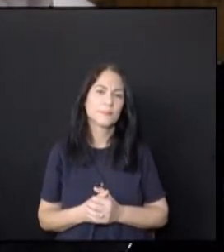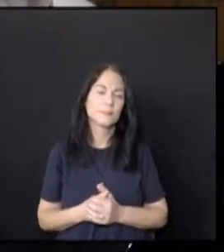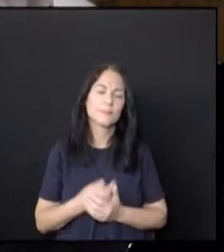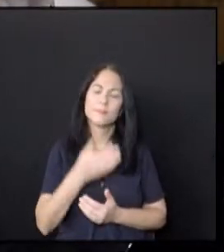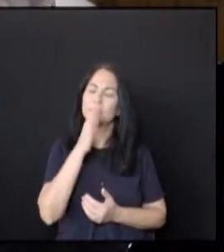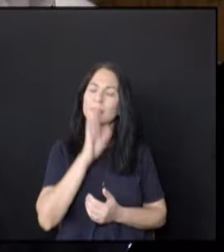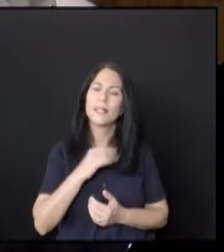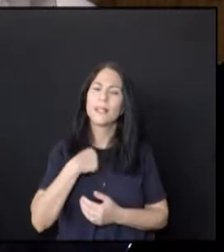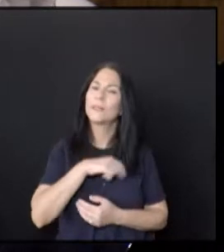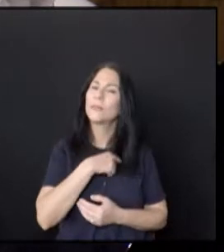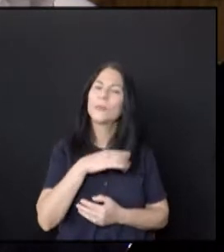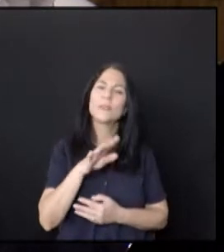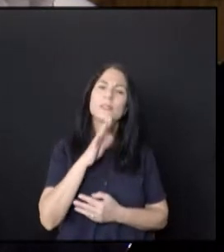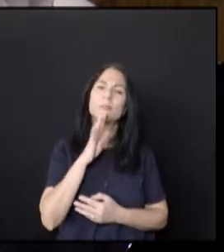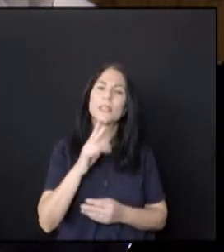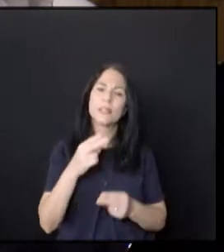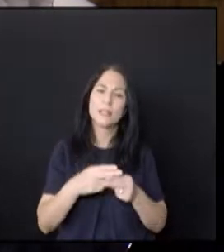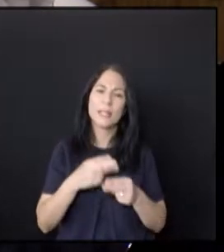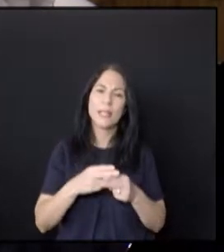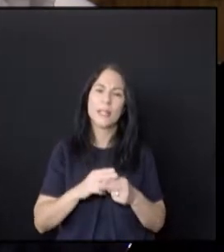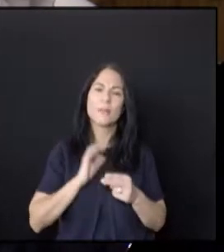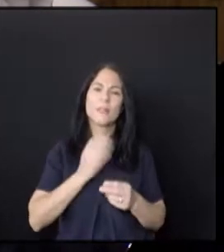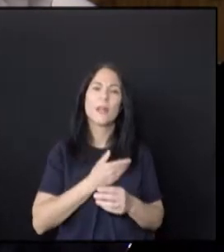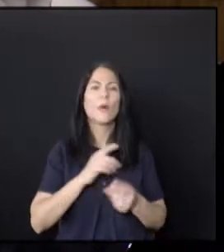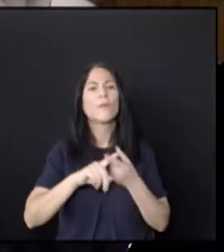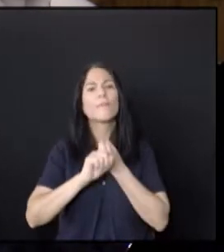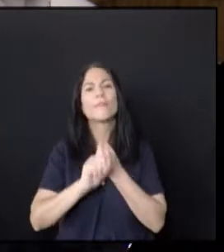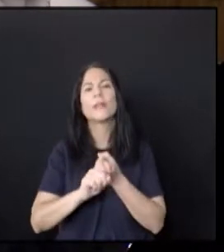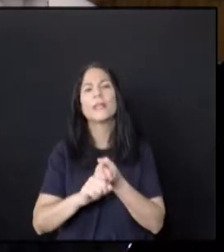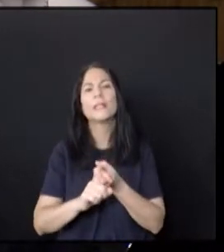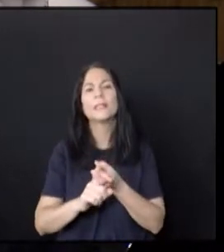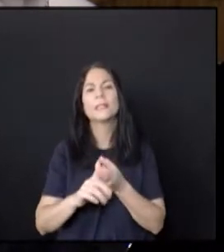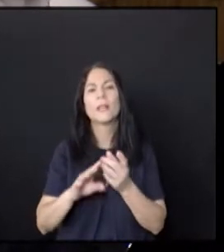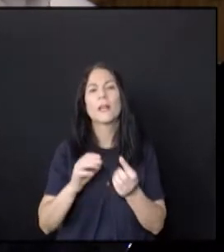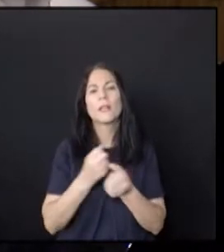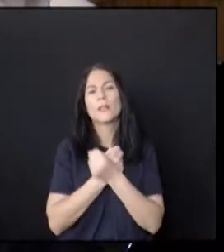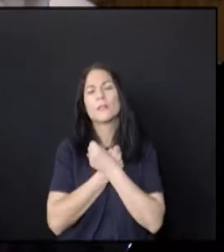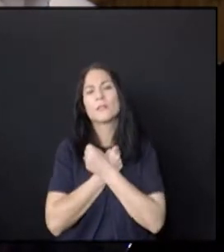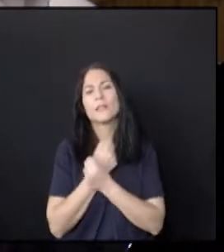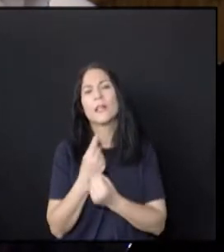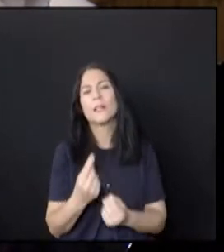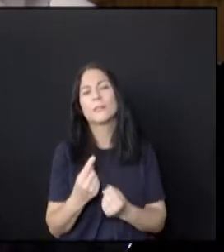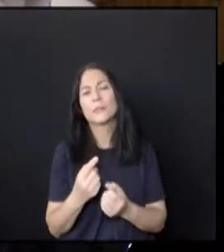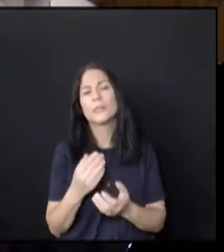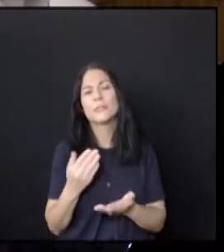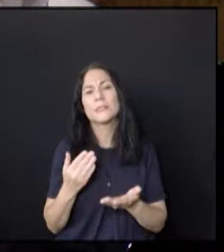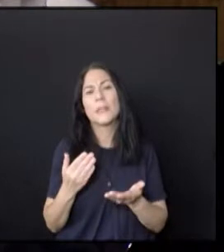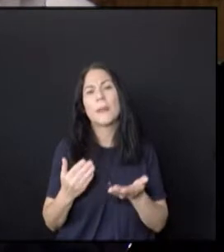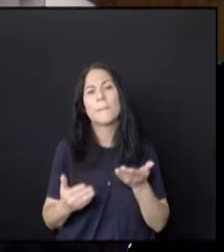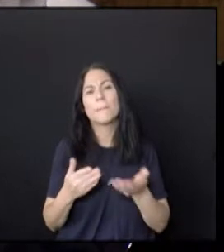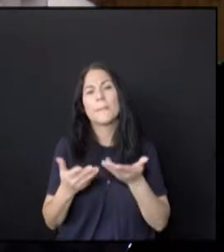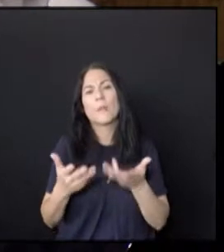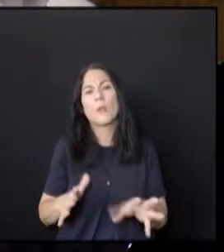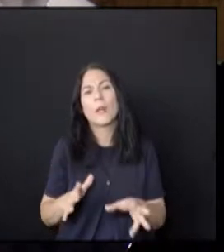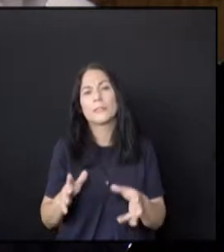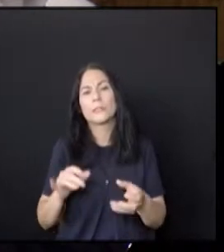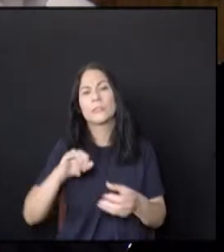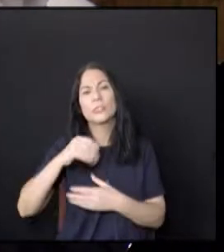We speak out the names of our friends and our loved ones and even ourselves who might have lost jobs, lost